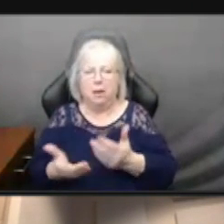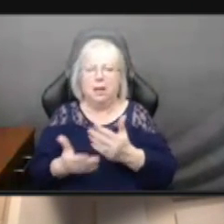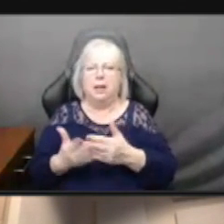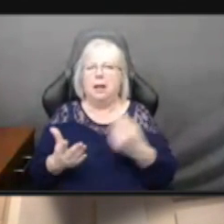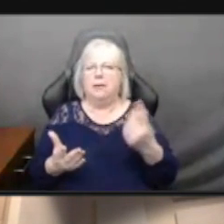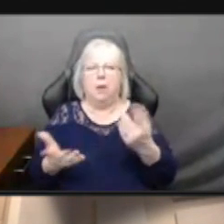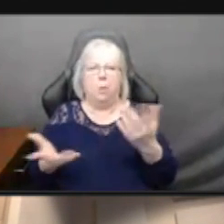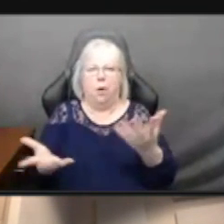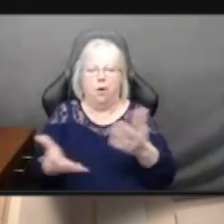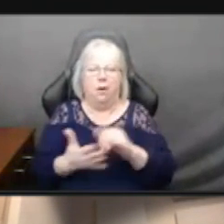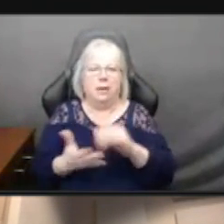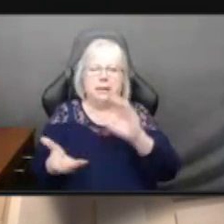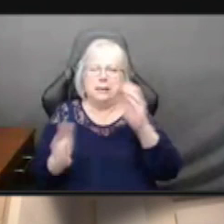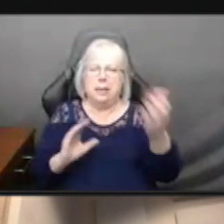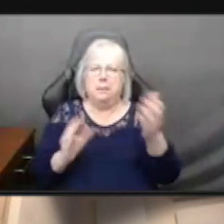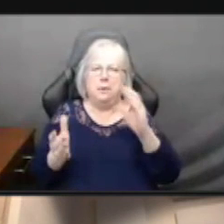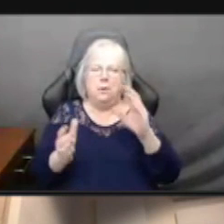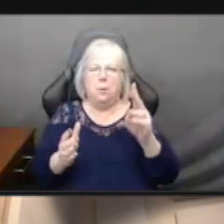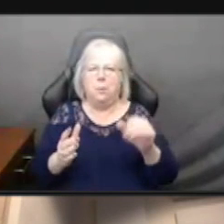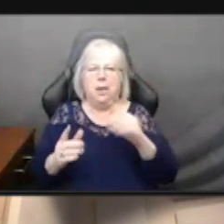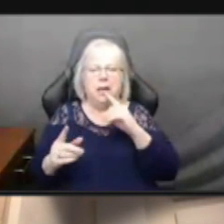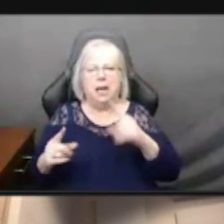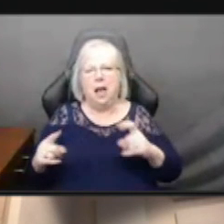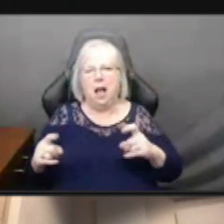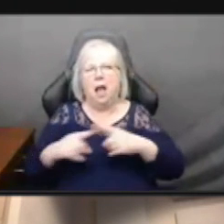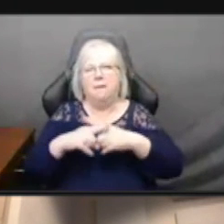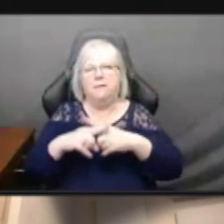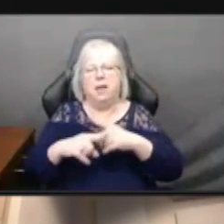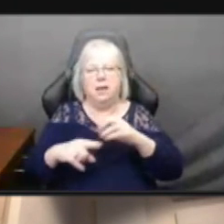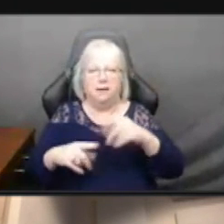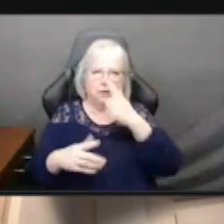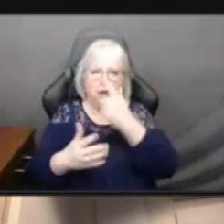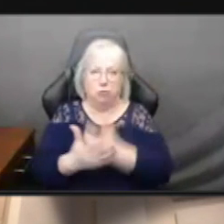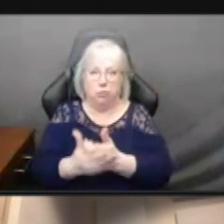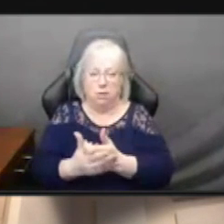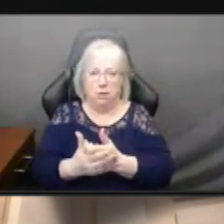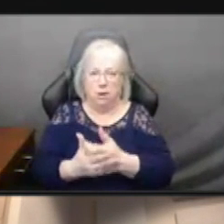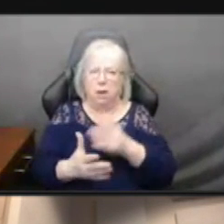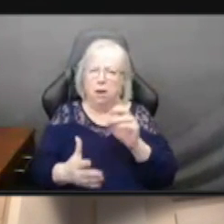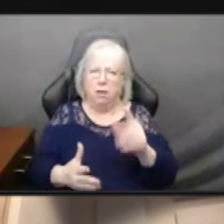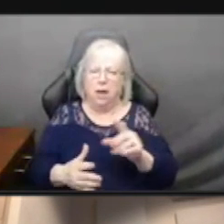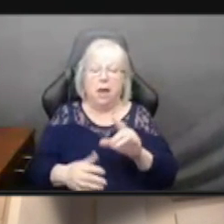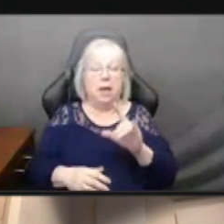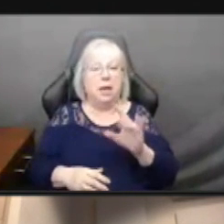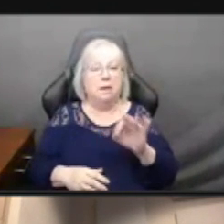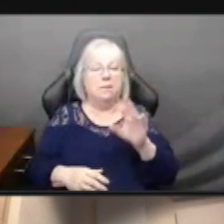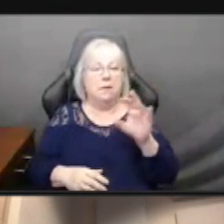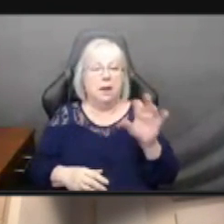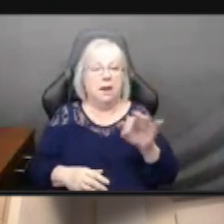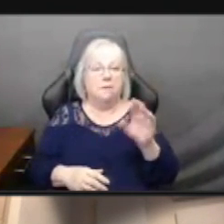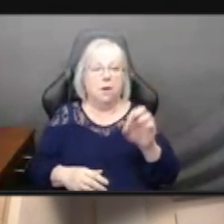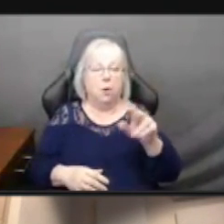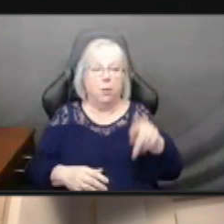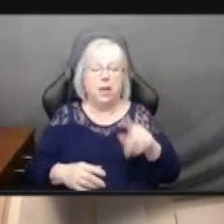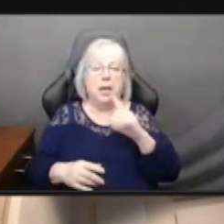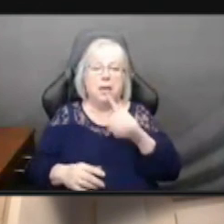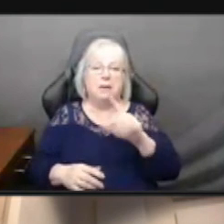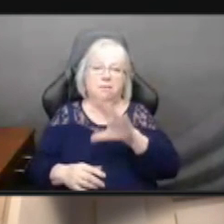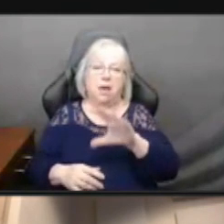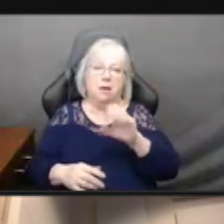there seems to be a conflict of interest, okay? If the FOP is a